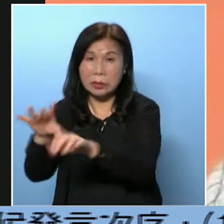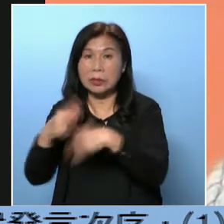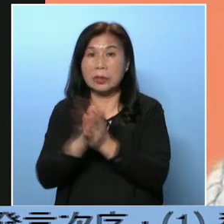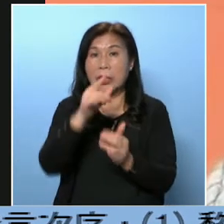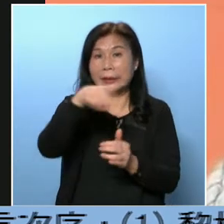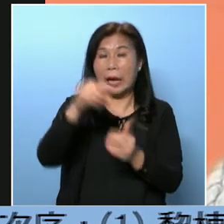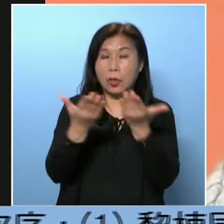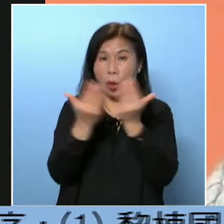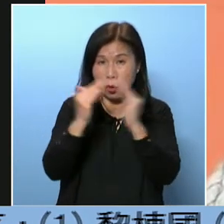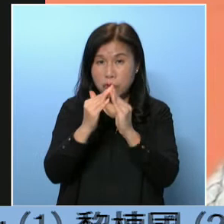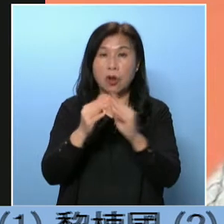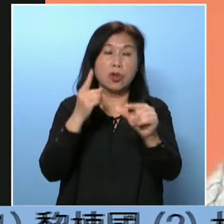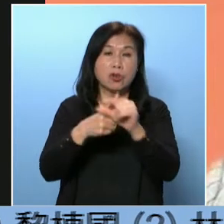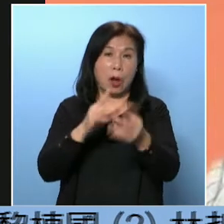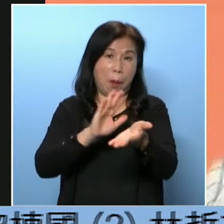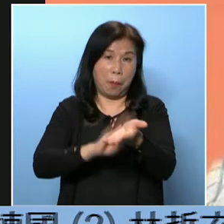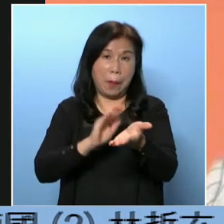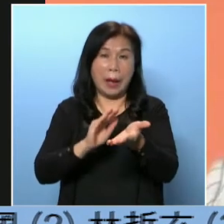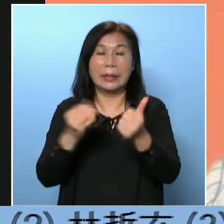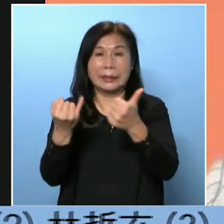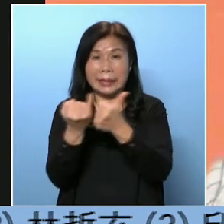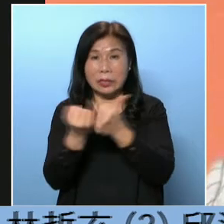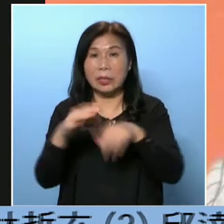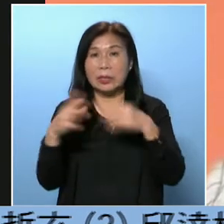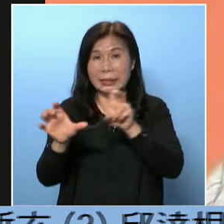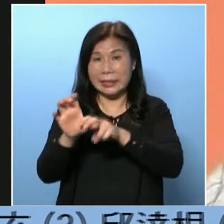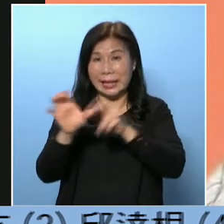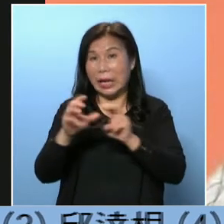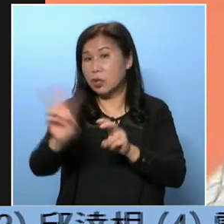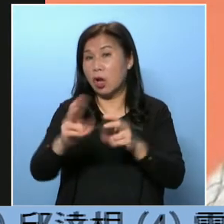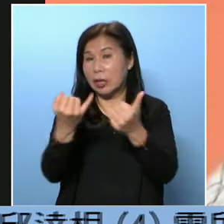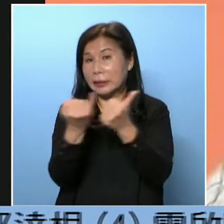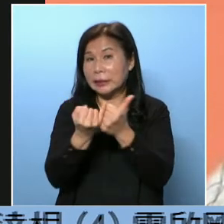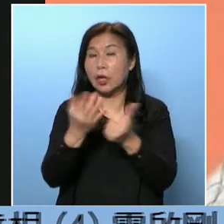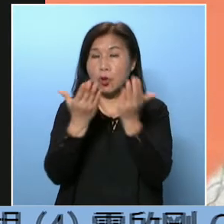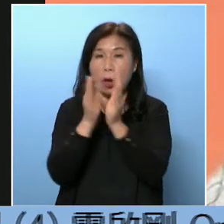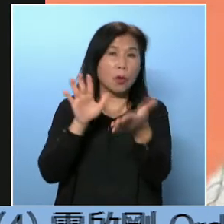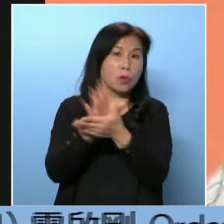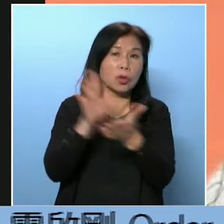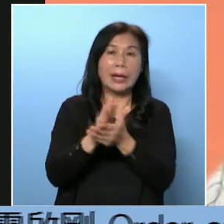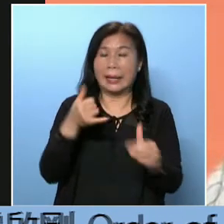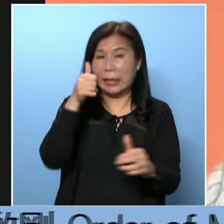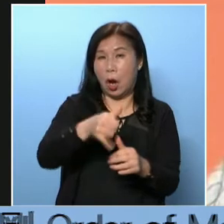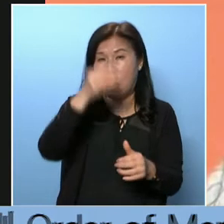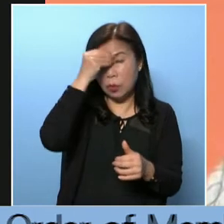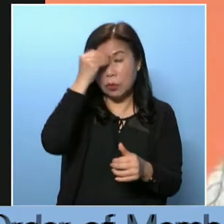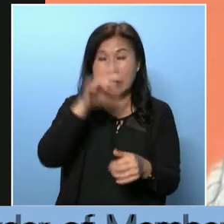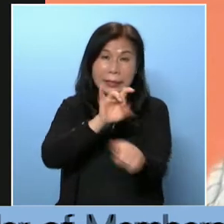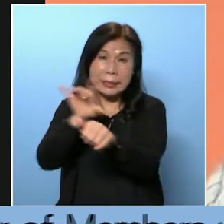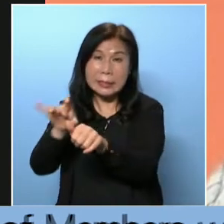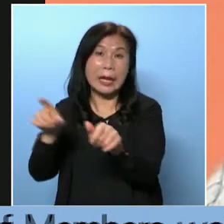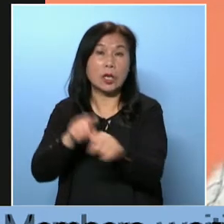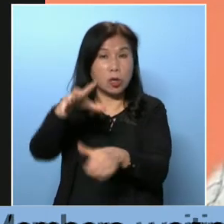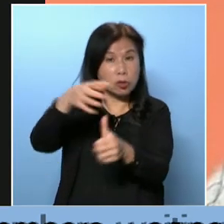tap into the community CMs and the TCM students and need to go